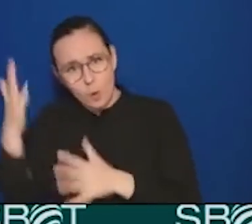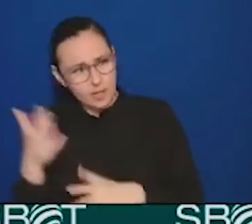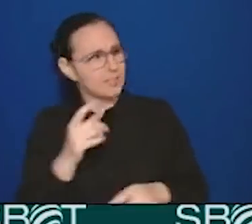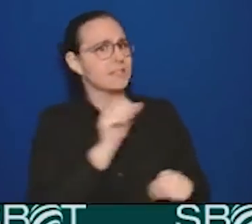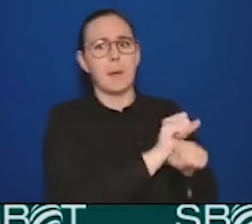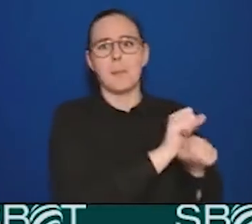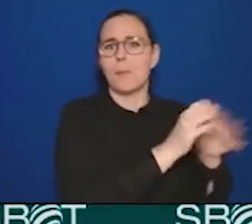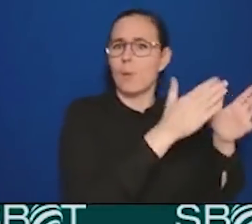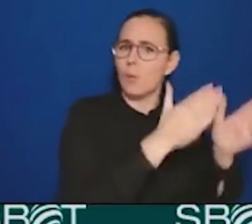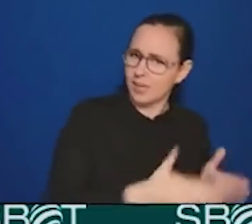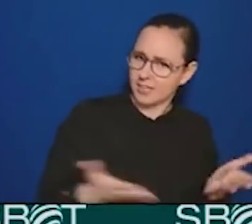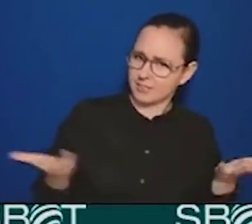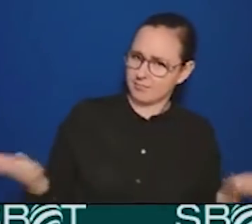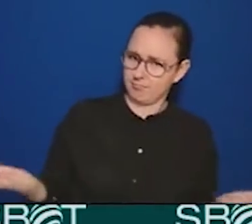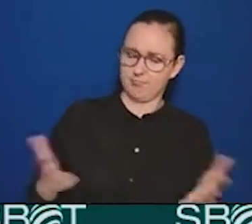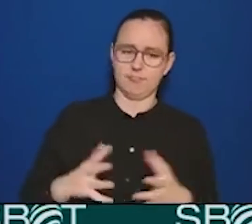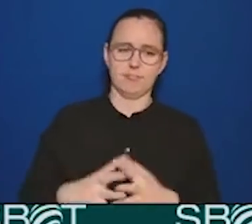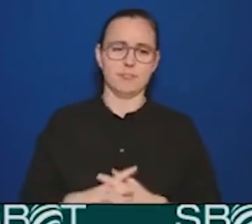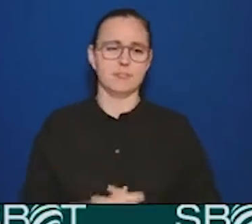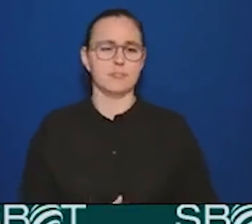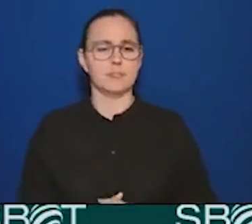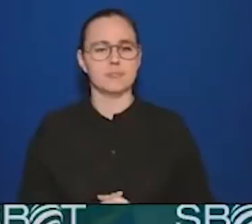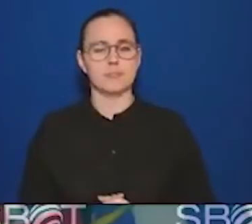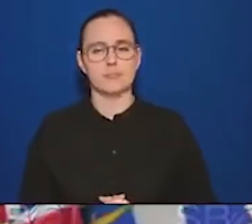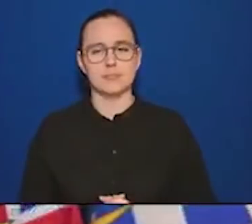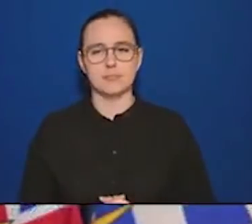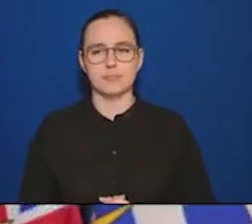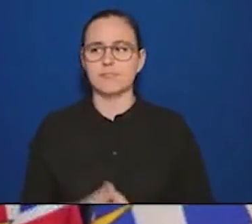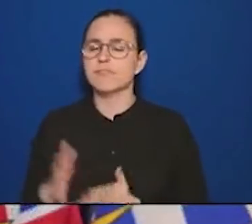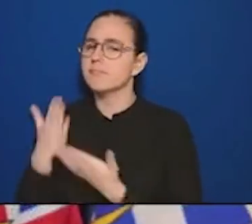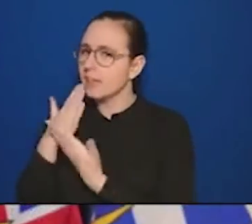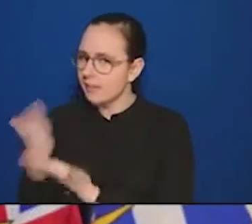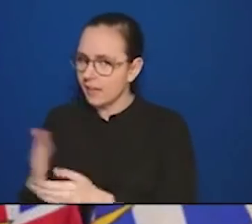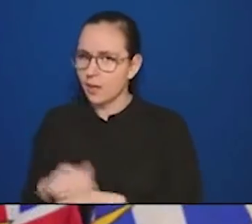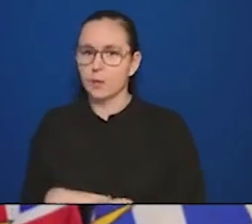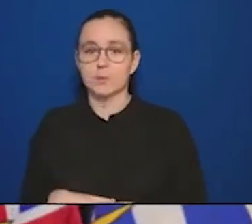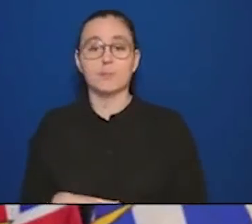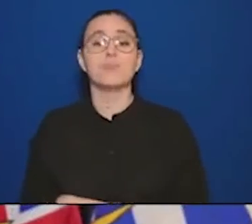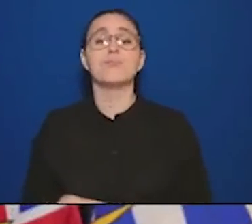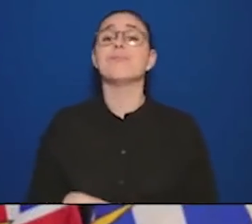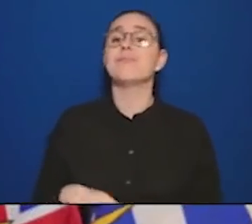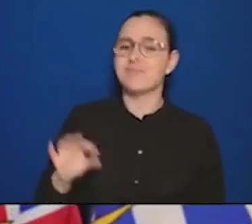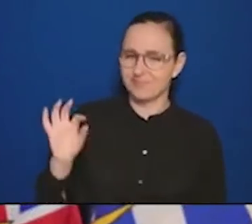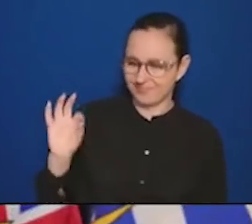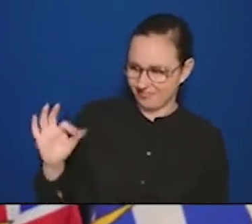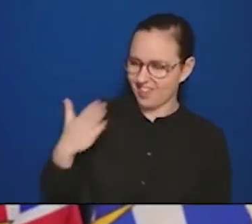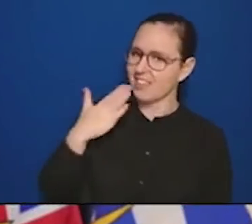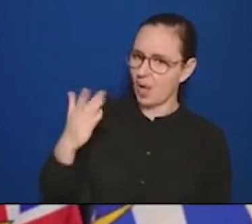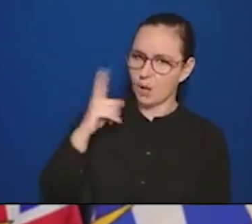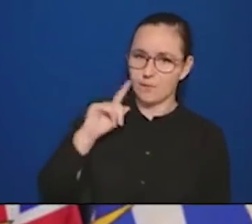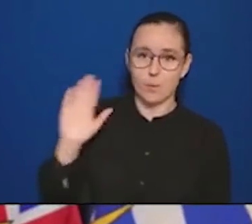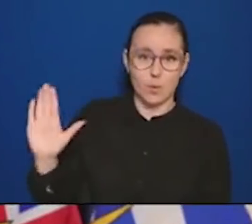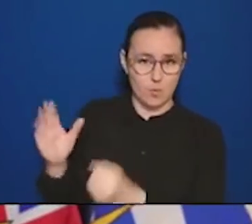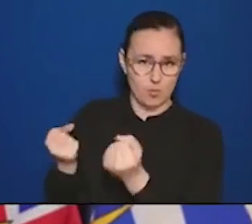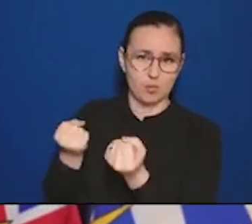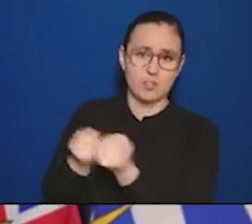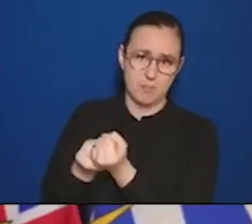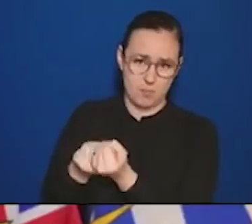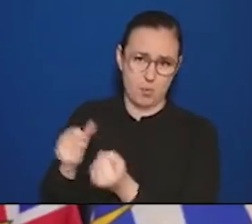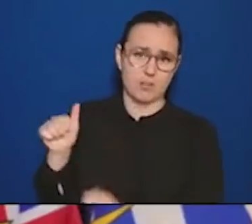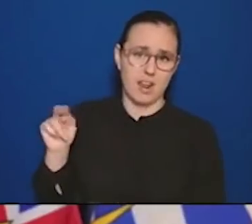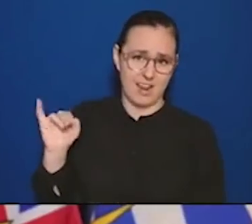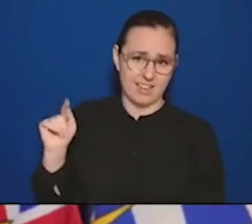Thank you, Anita. I really appreciate you coming along with us. Next, I would invite Sheila Lewis